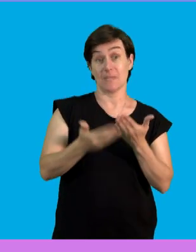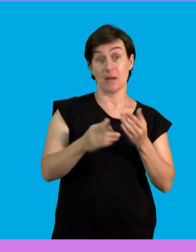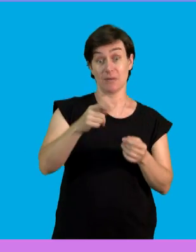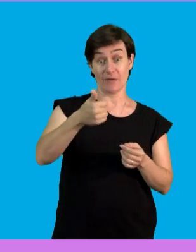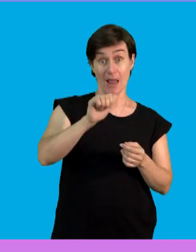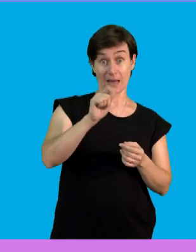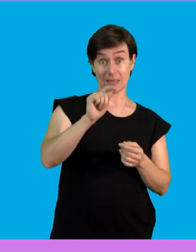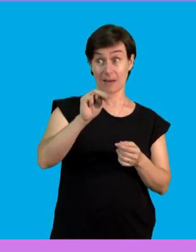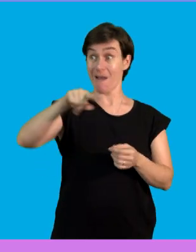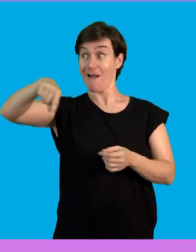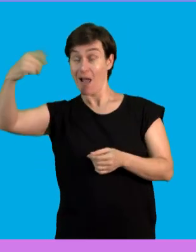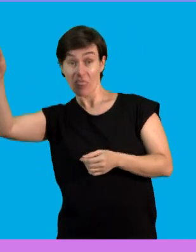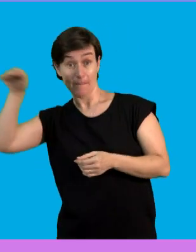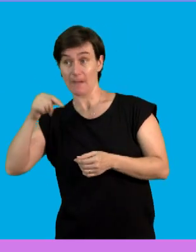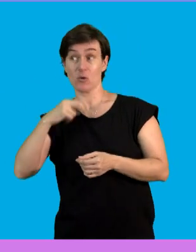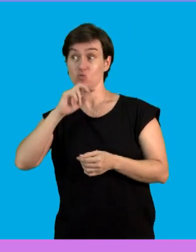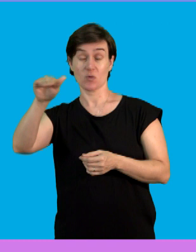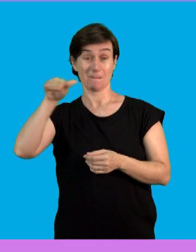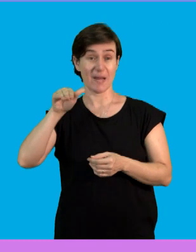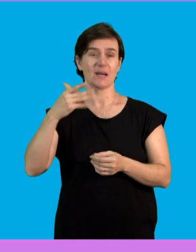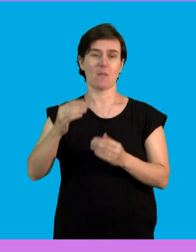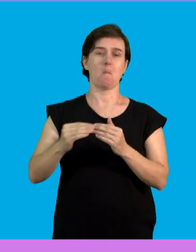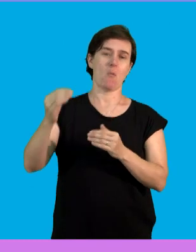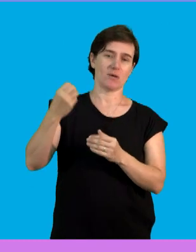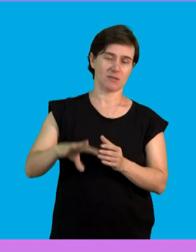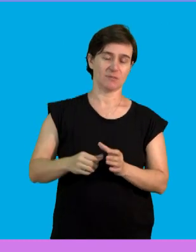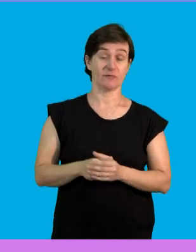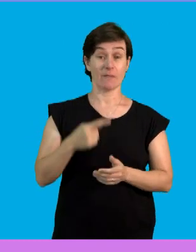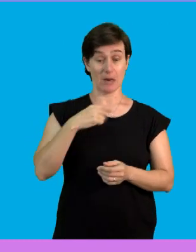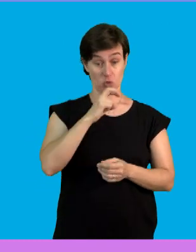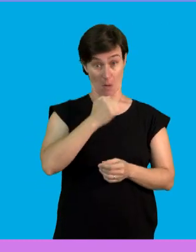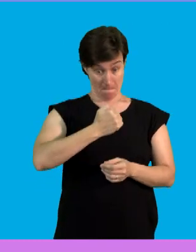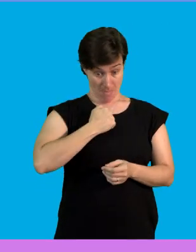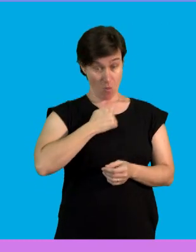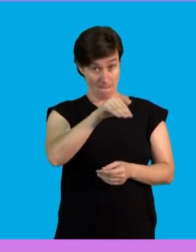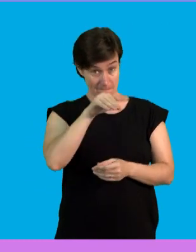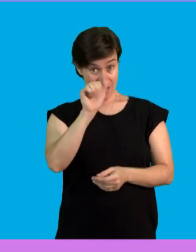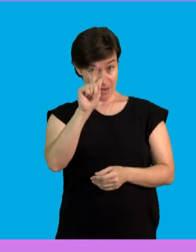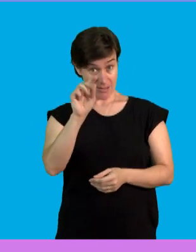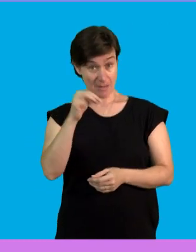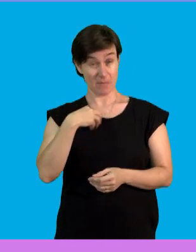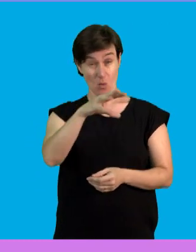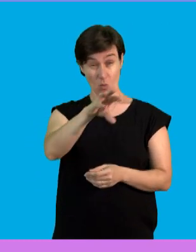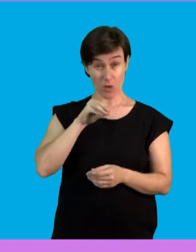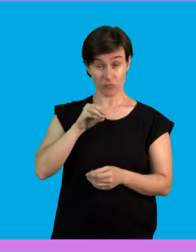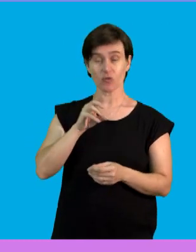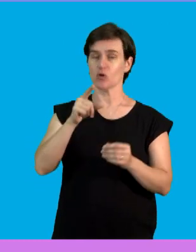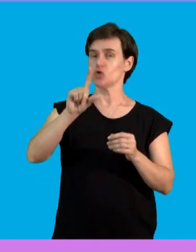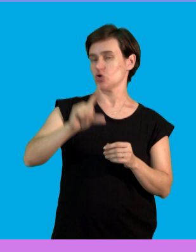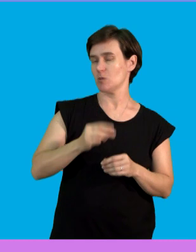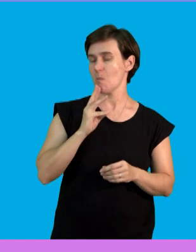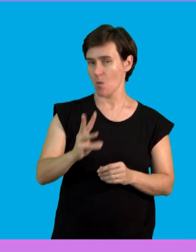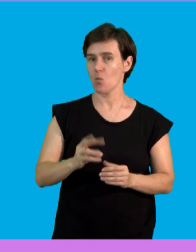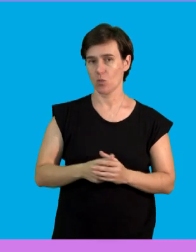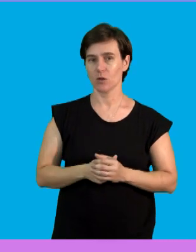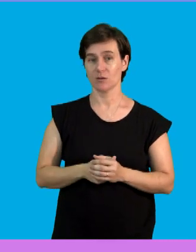and you can also go into the branch. If you use your own bank to withdraw, it will be cheaper than when